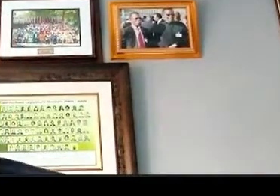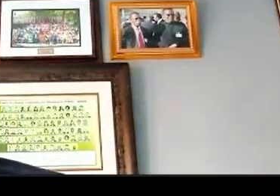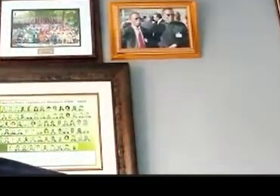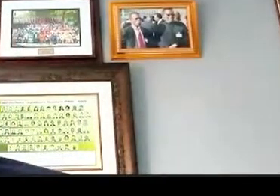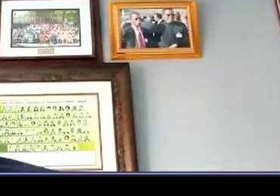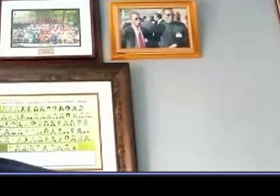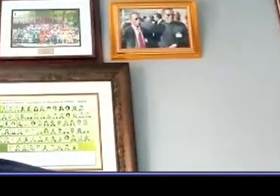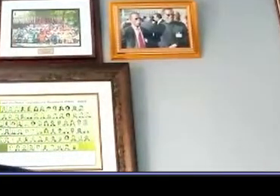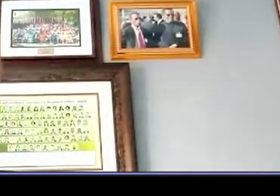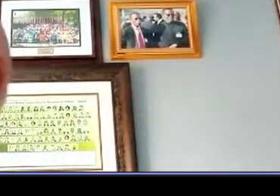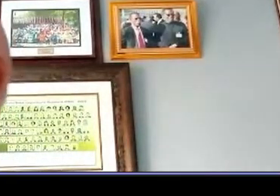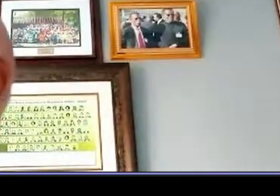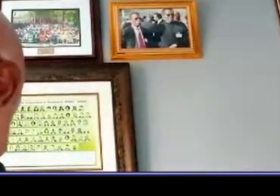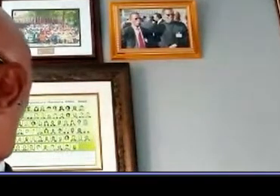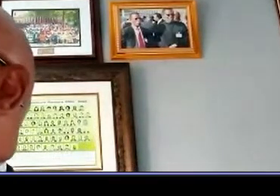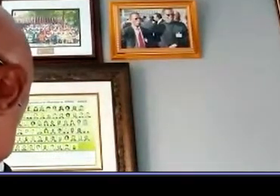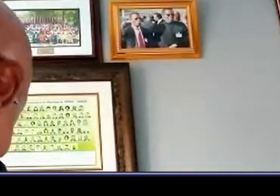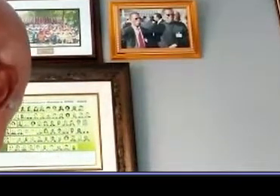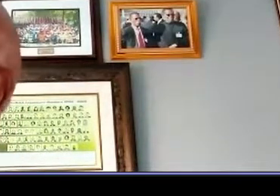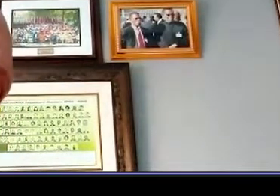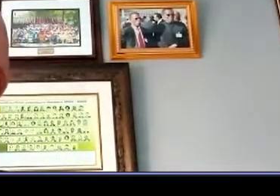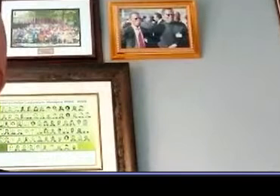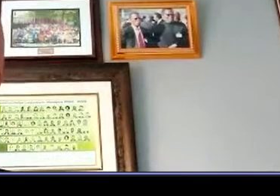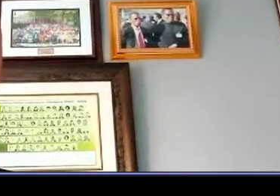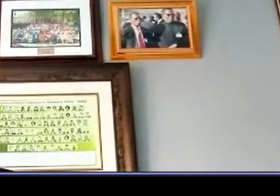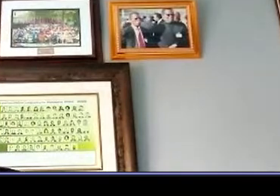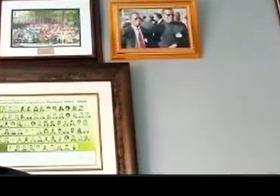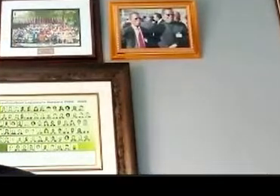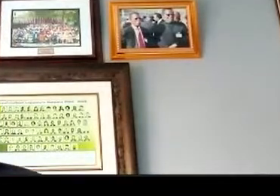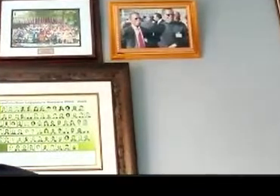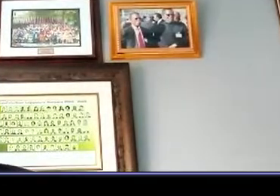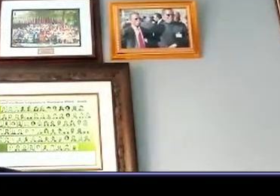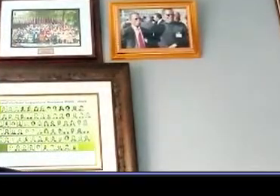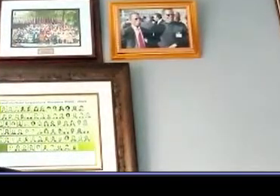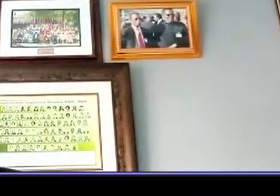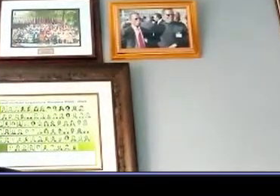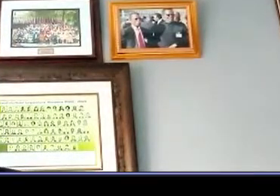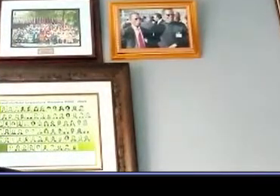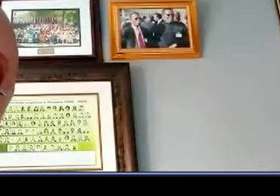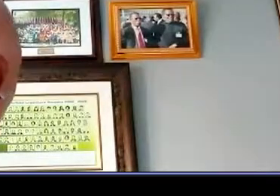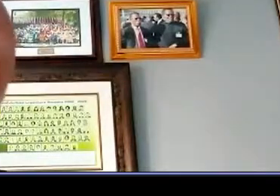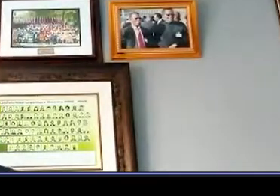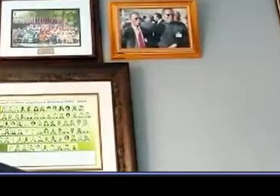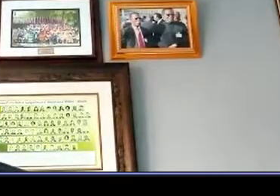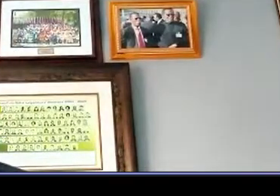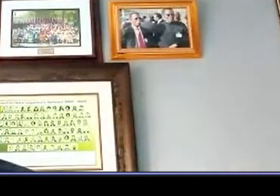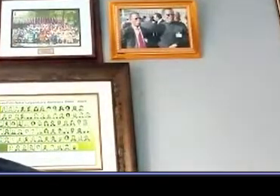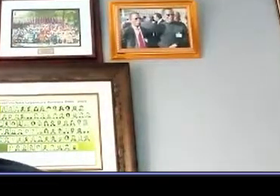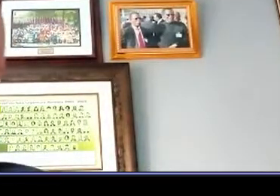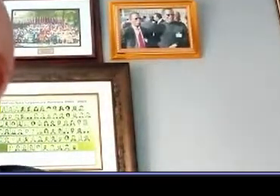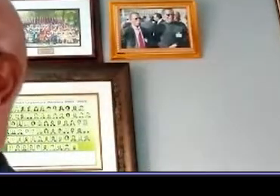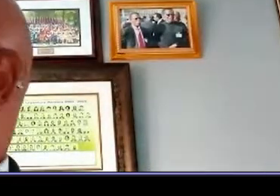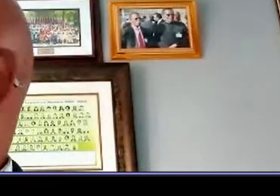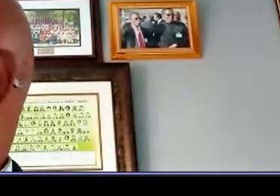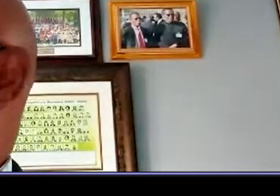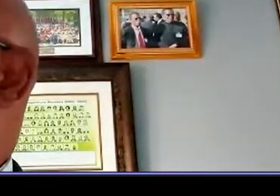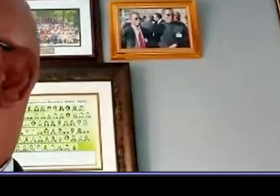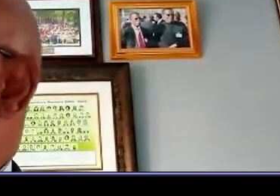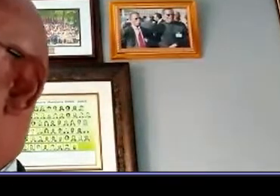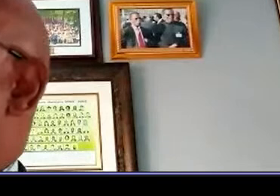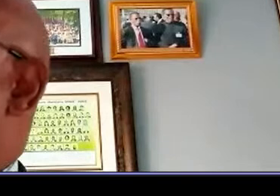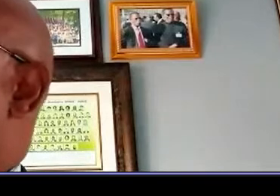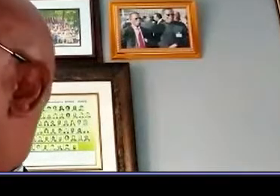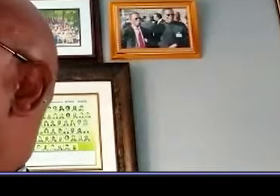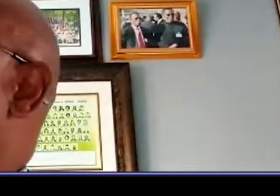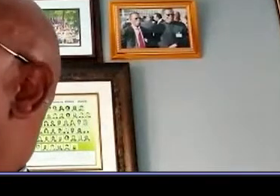follows. She refers to Lucille Dobela, whose house was among the 87 homes that vanished